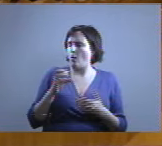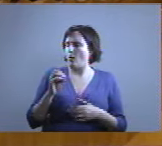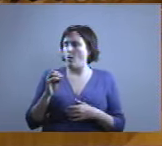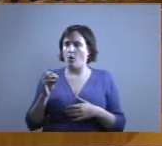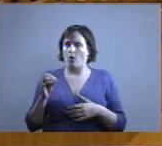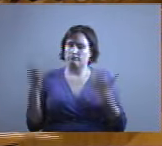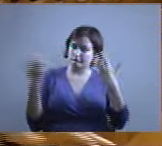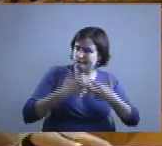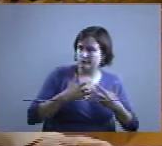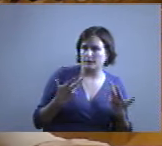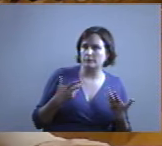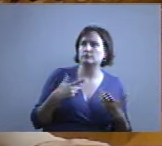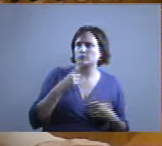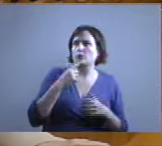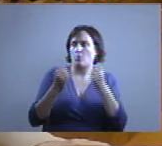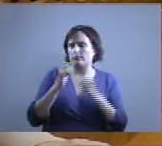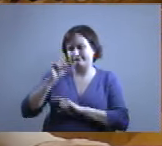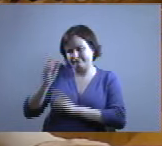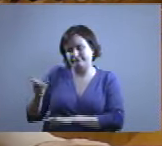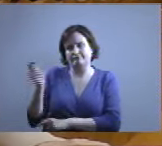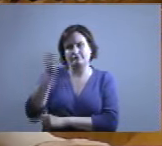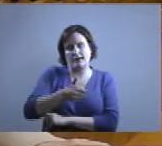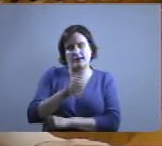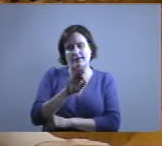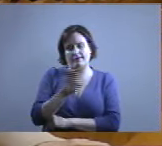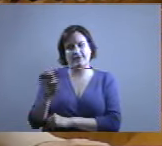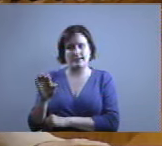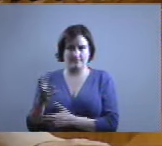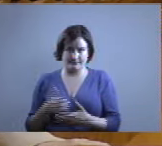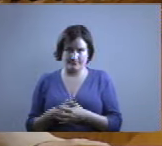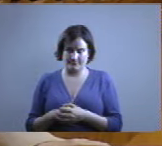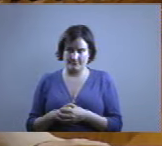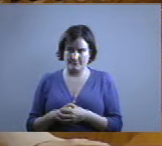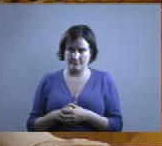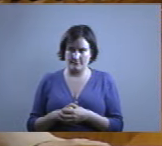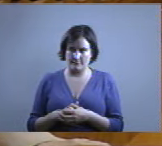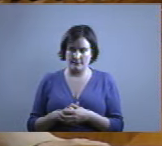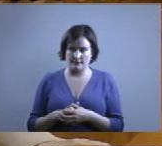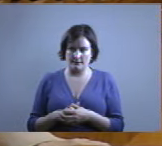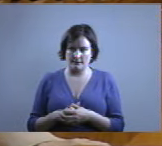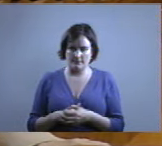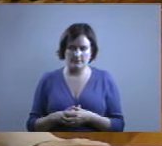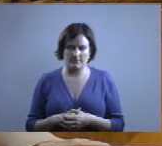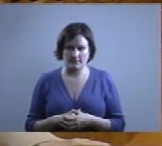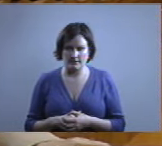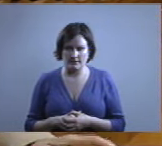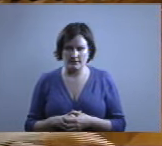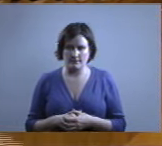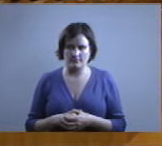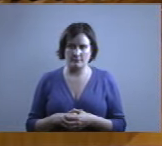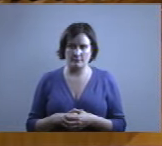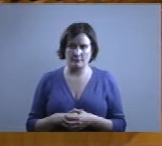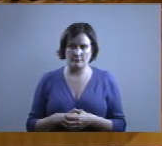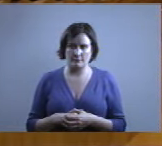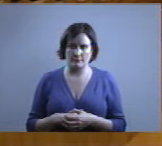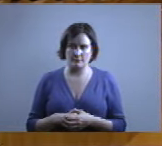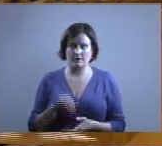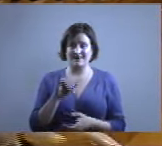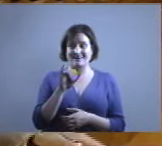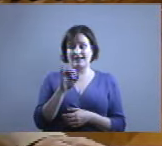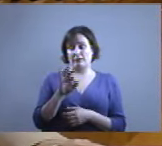labour inspectors to enforce the undertaking from a designated employer within a specific period. If an employer refuses to give a